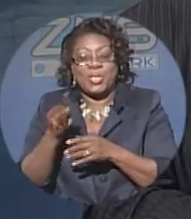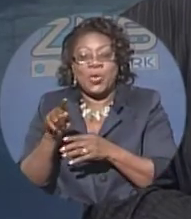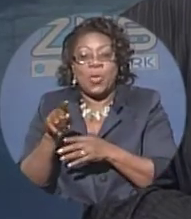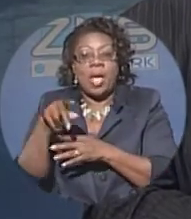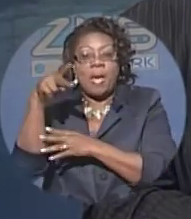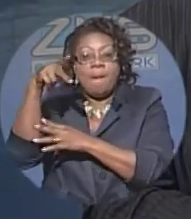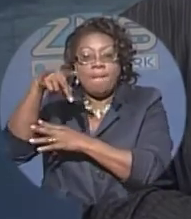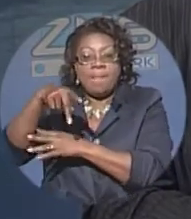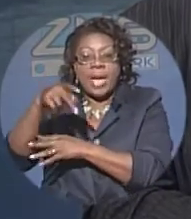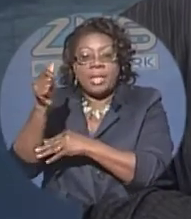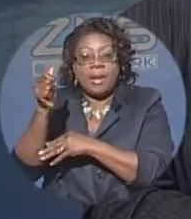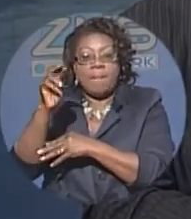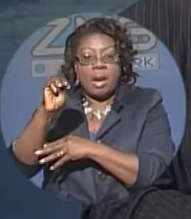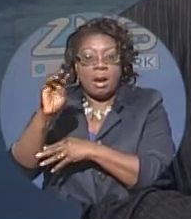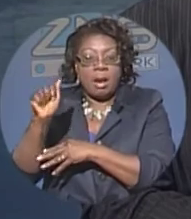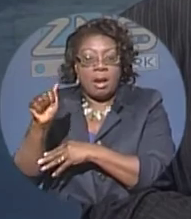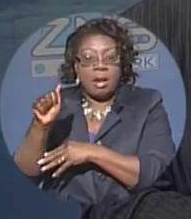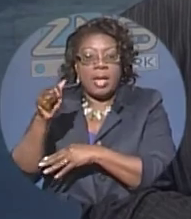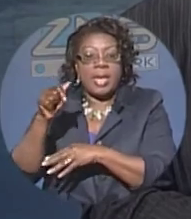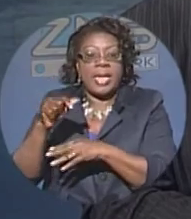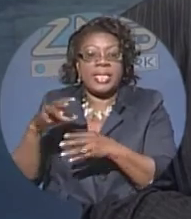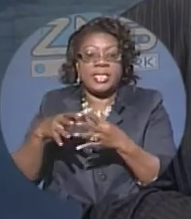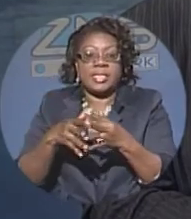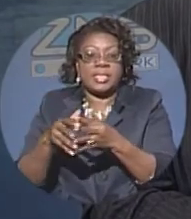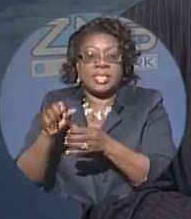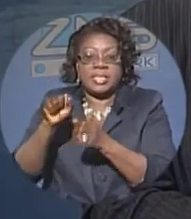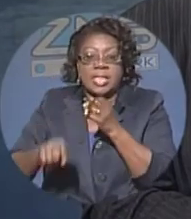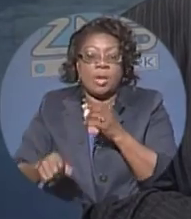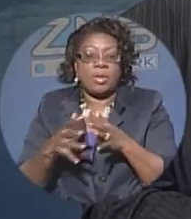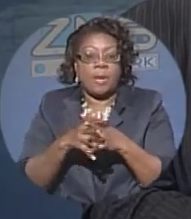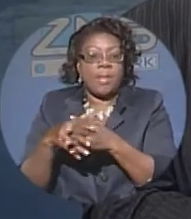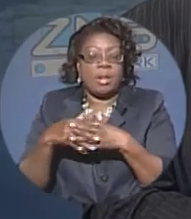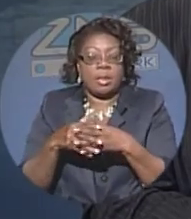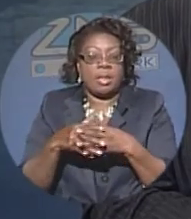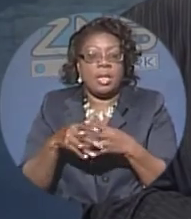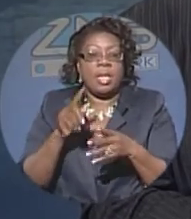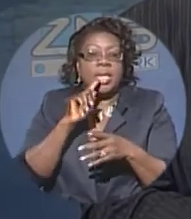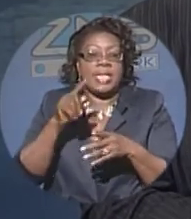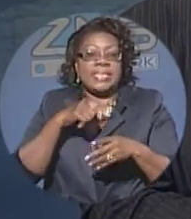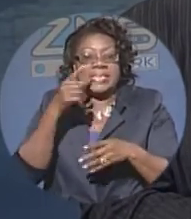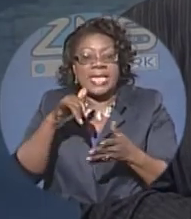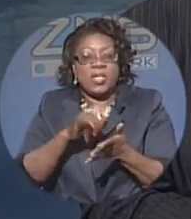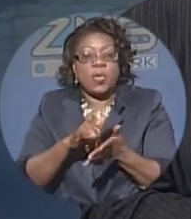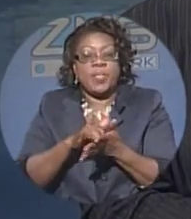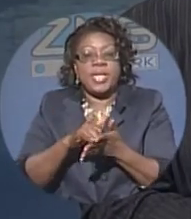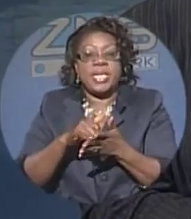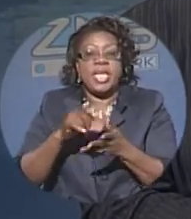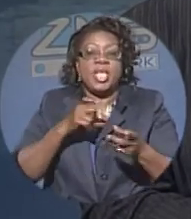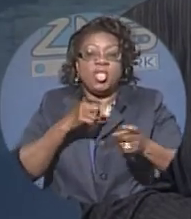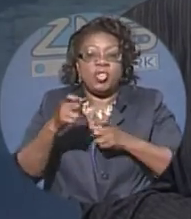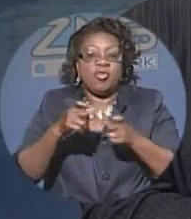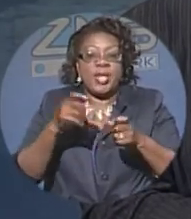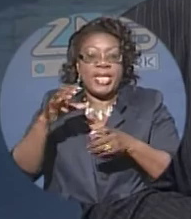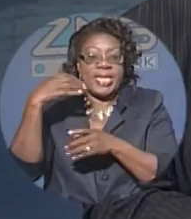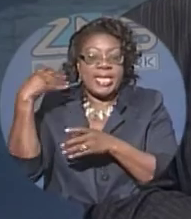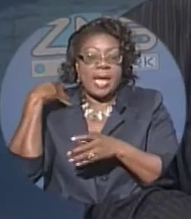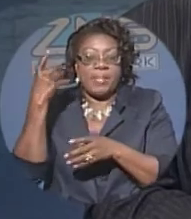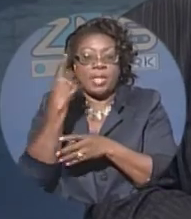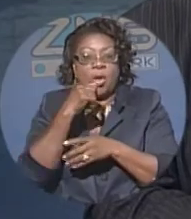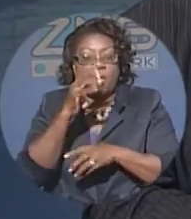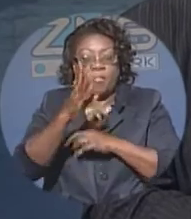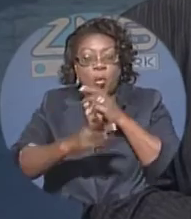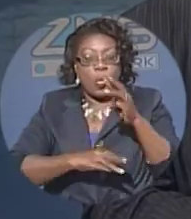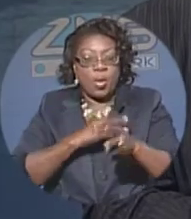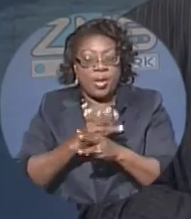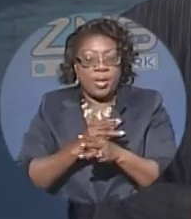to be the trading capital of the world, with its free zone colony, world-class investments, and popular tourist attractions like the Panama